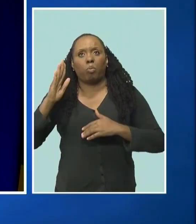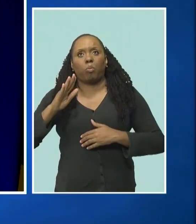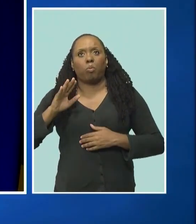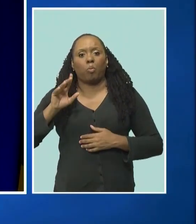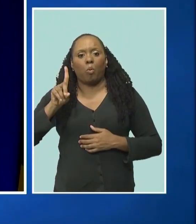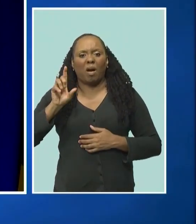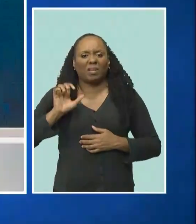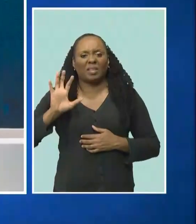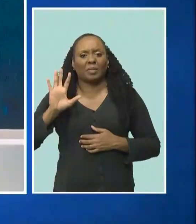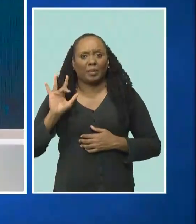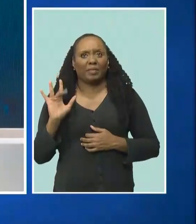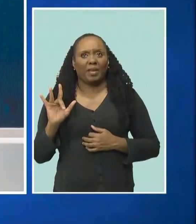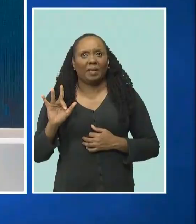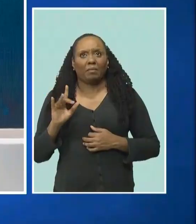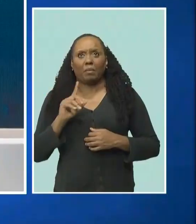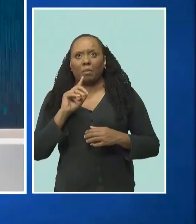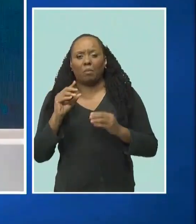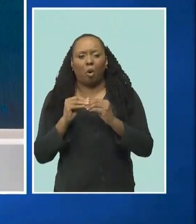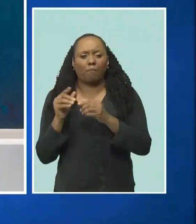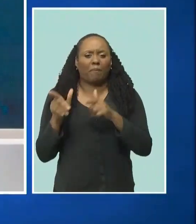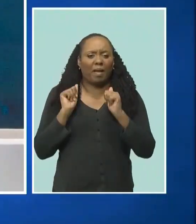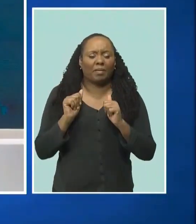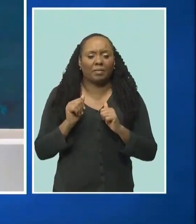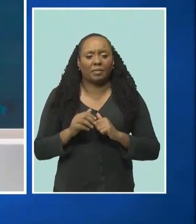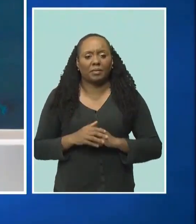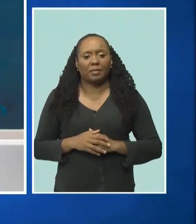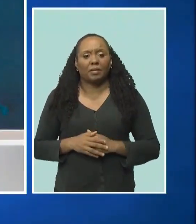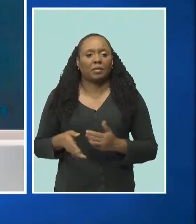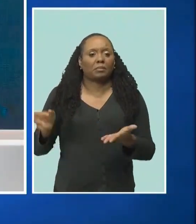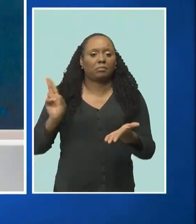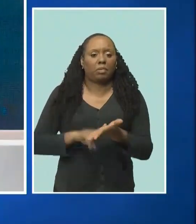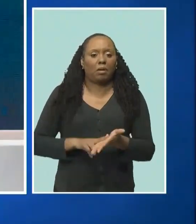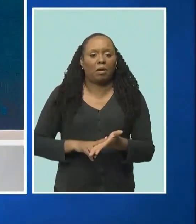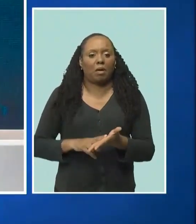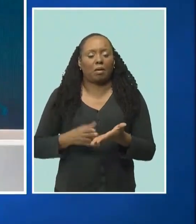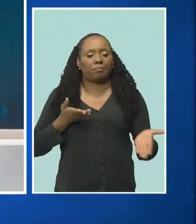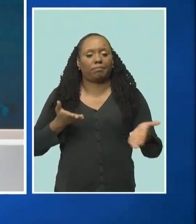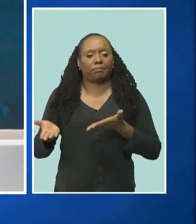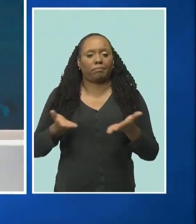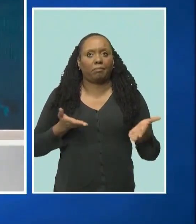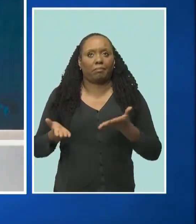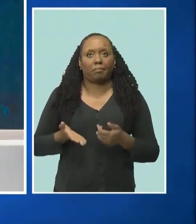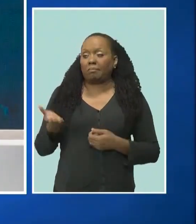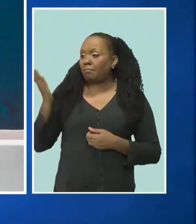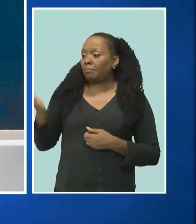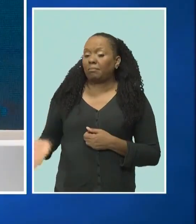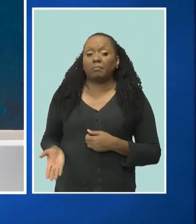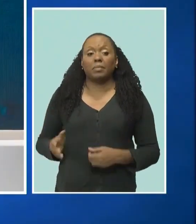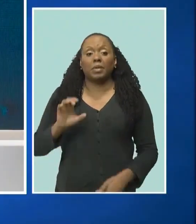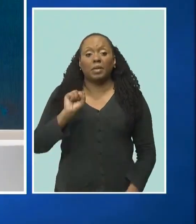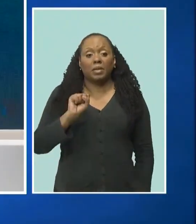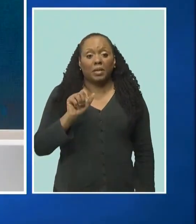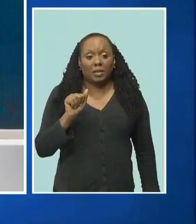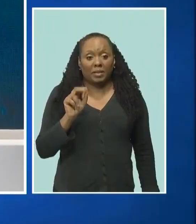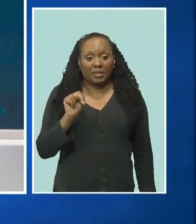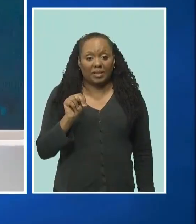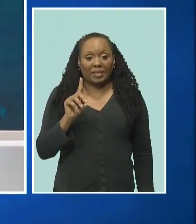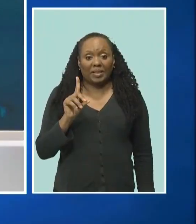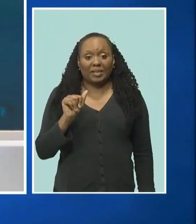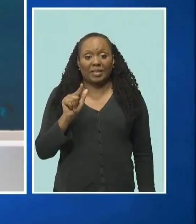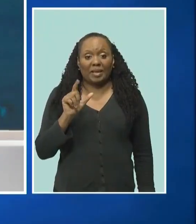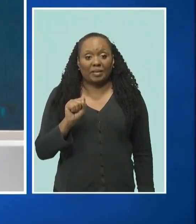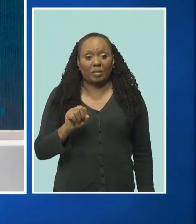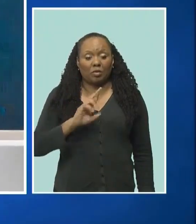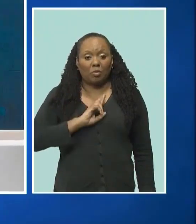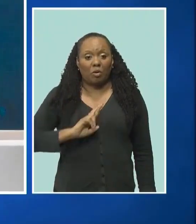125. Well, Barbados' contract was signed during a ceremony at the Sandals Royal Resort by Minister of Elder Affairs and